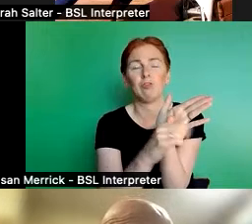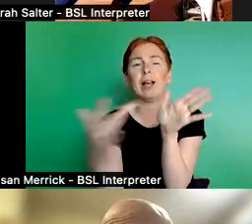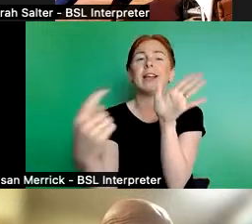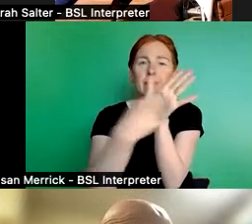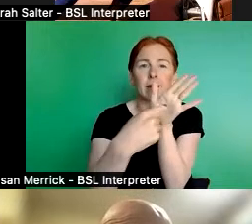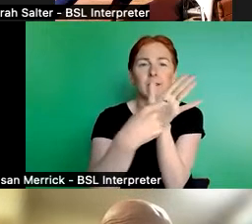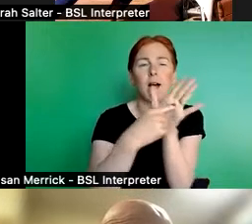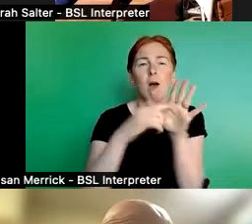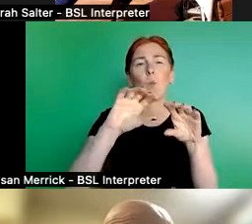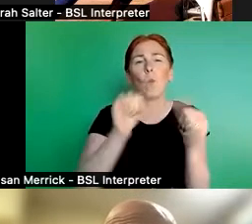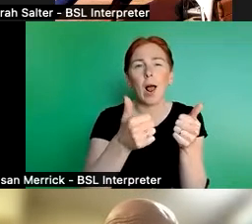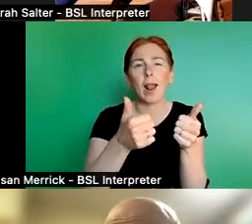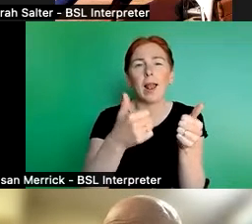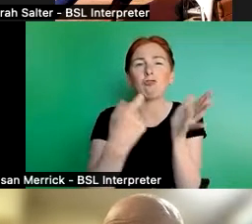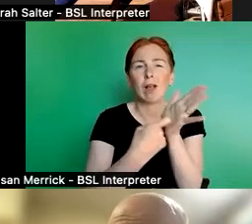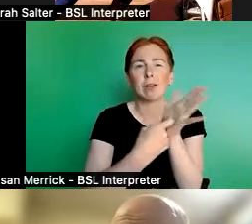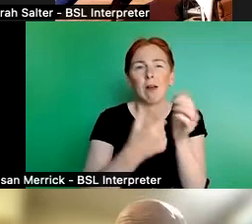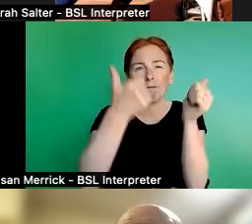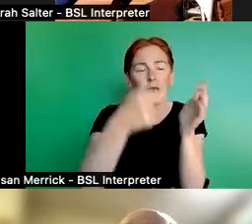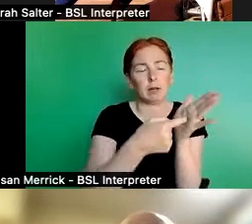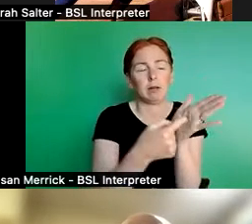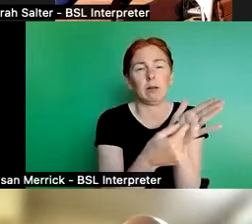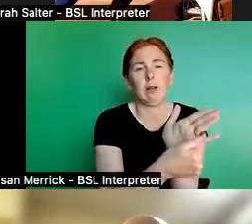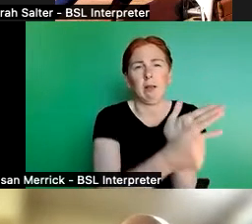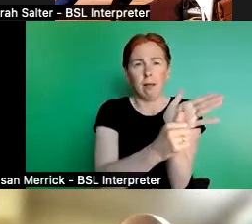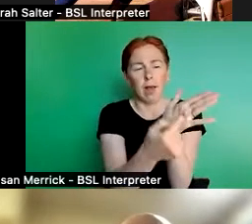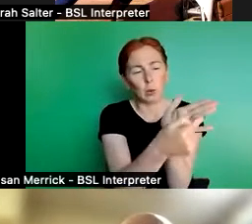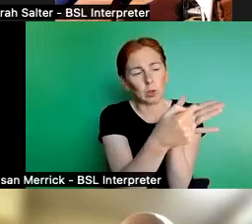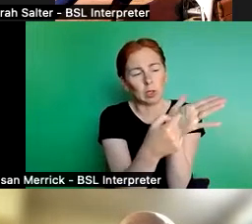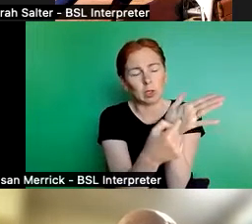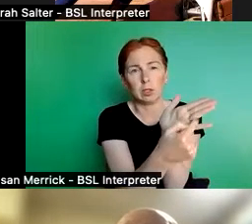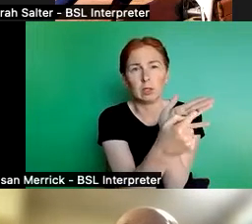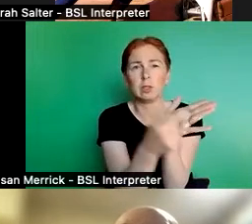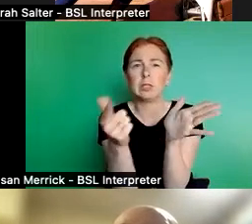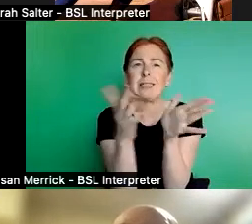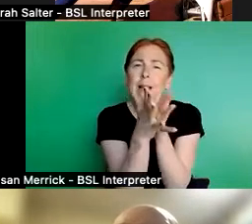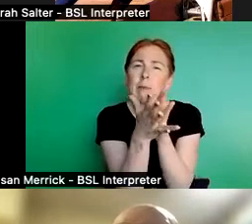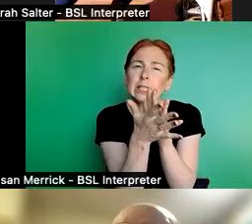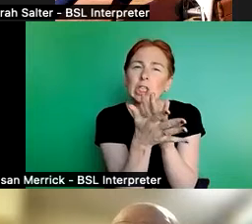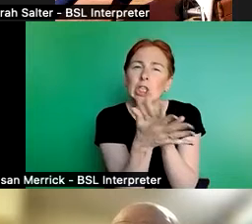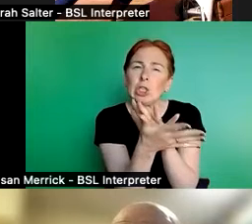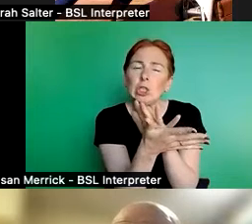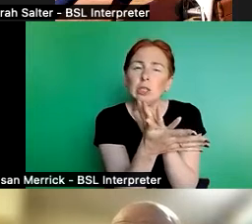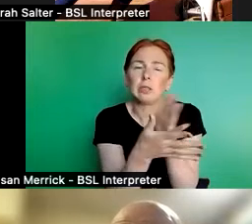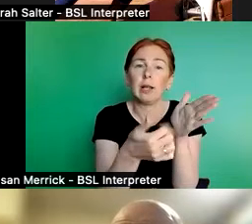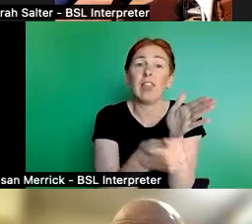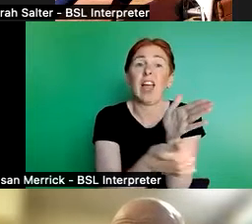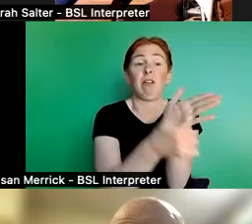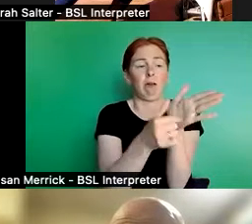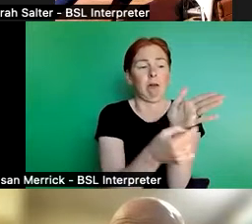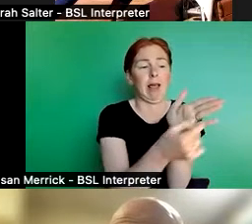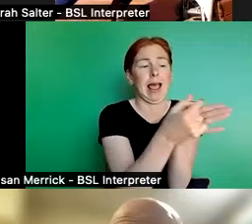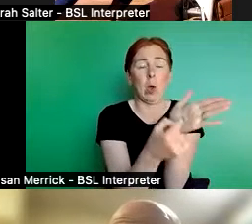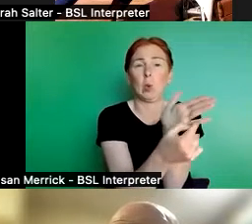there. And then on the image below, what we have is something called optical coherence tomography,